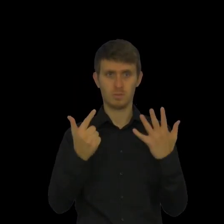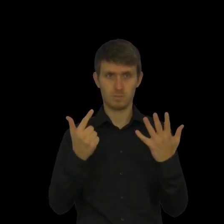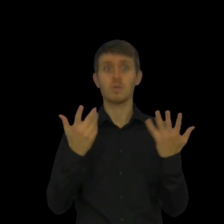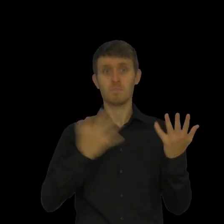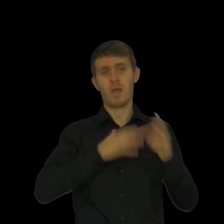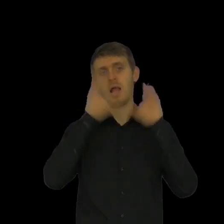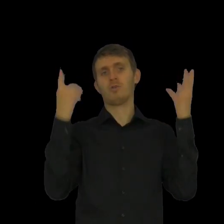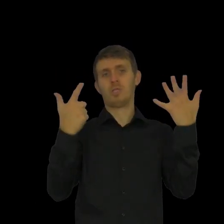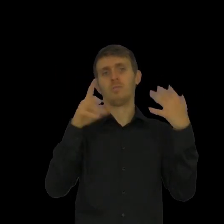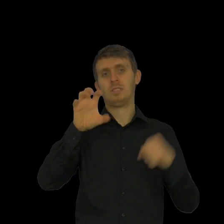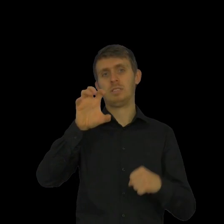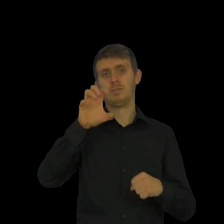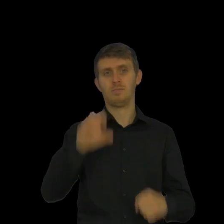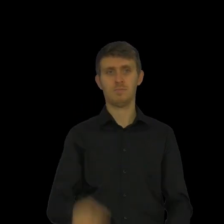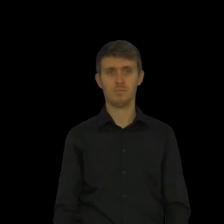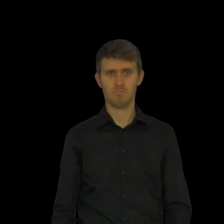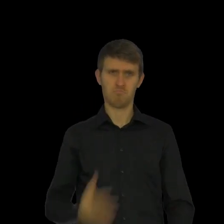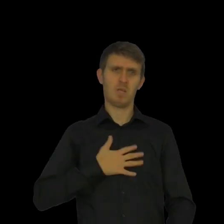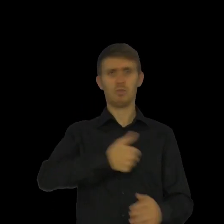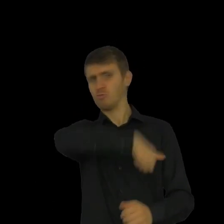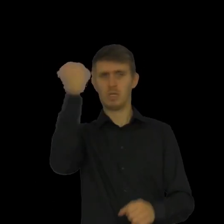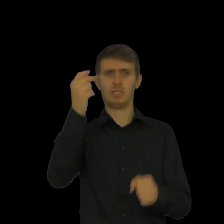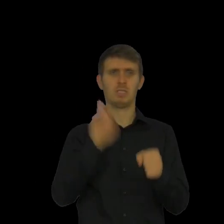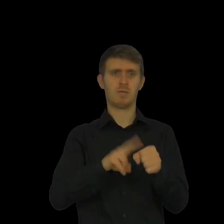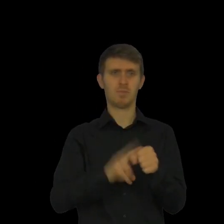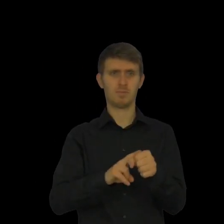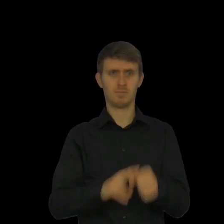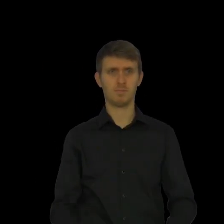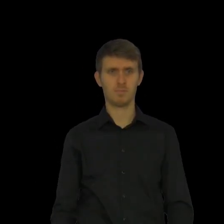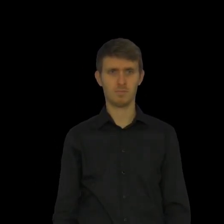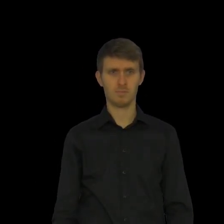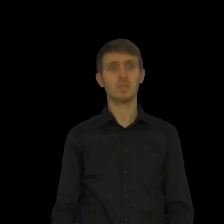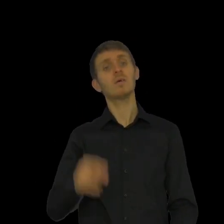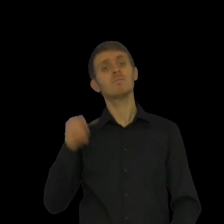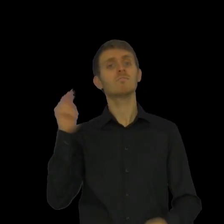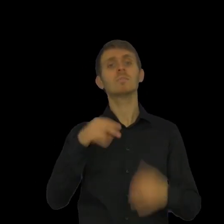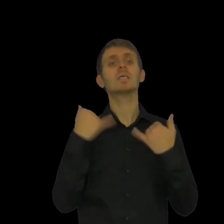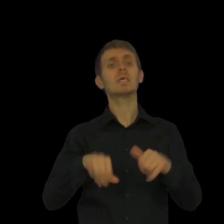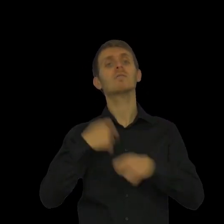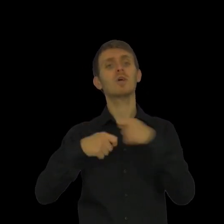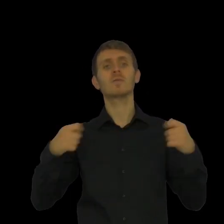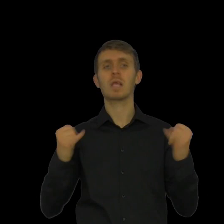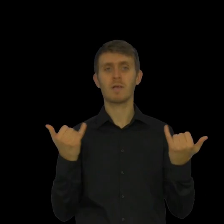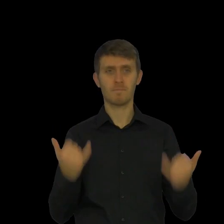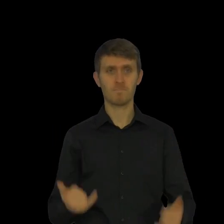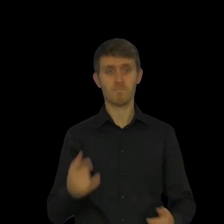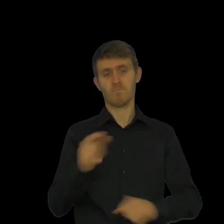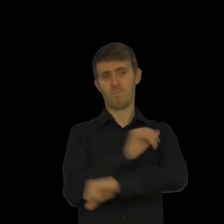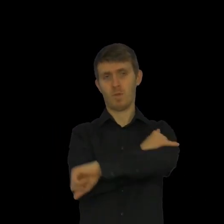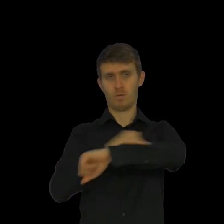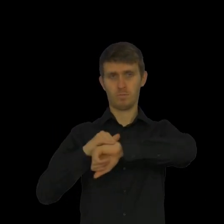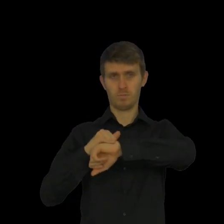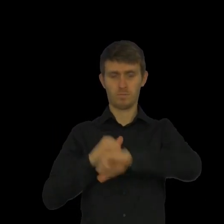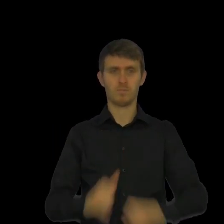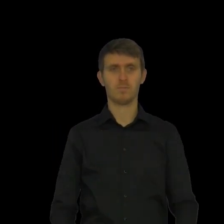six seven so I had a total of seven lemons another way we we could have viewed that is we could have drawn